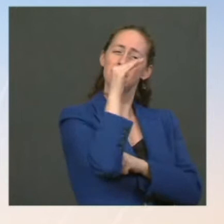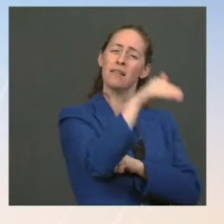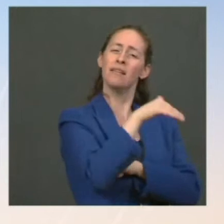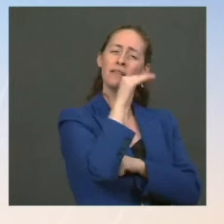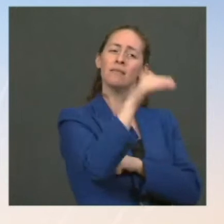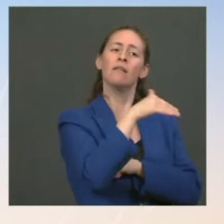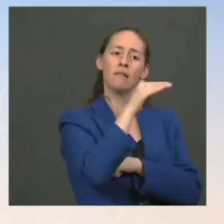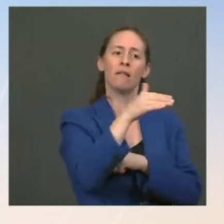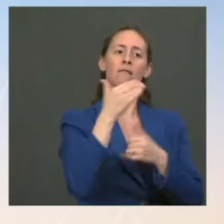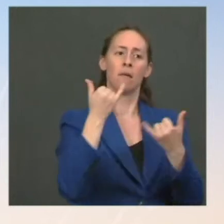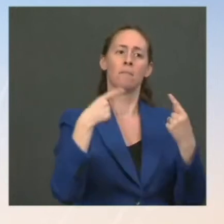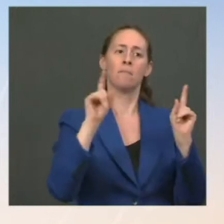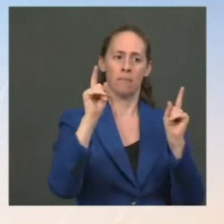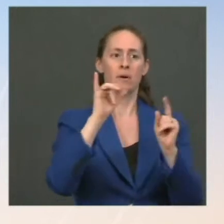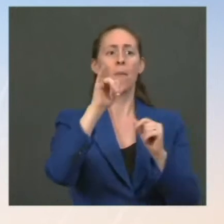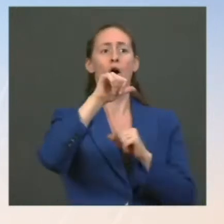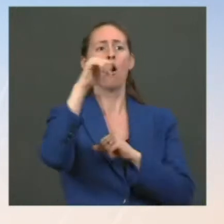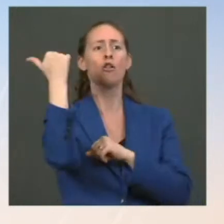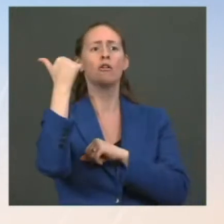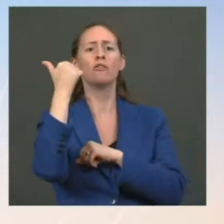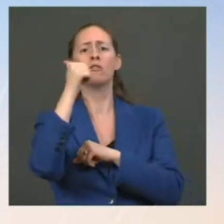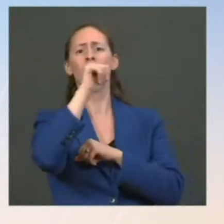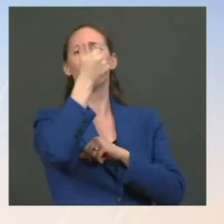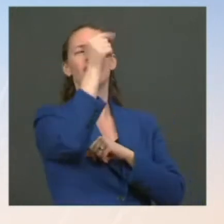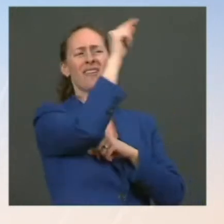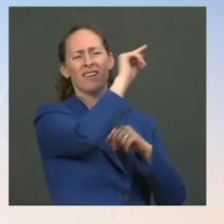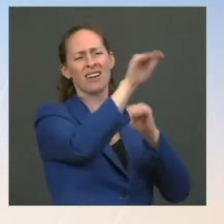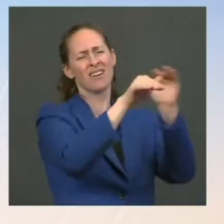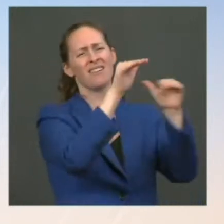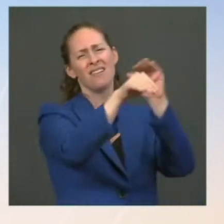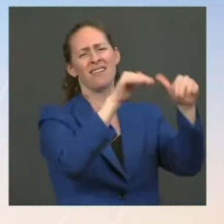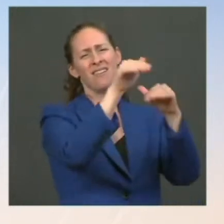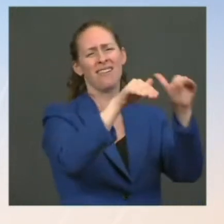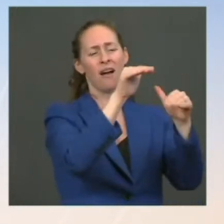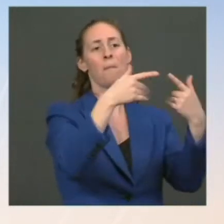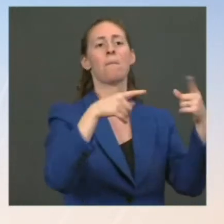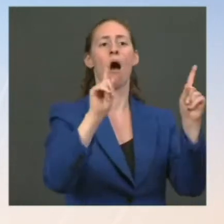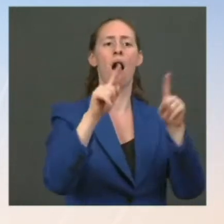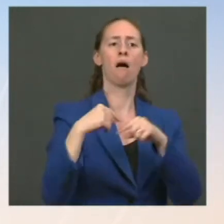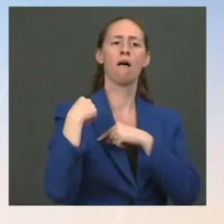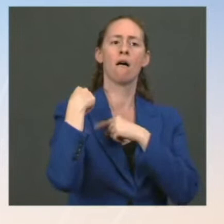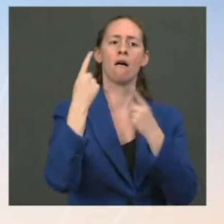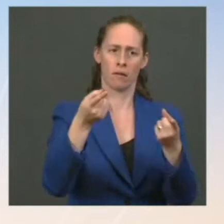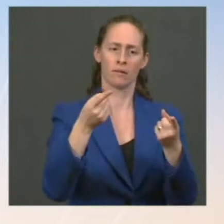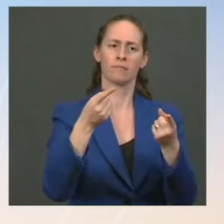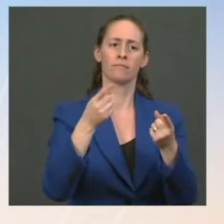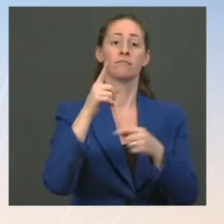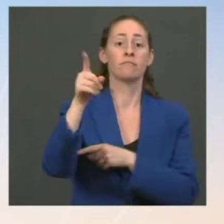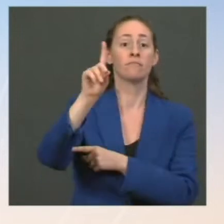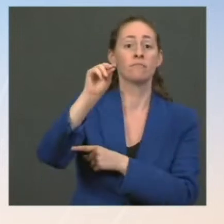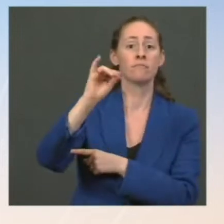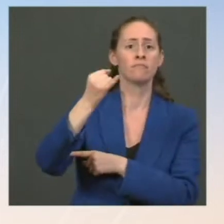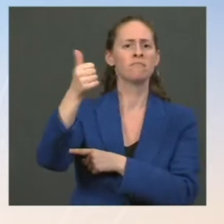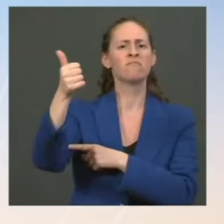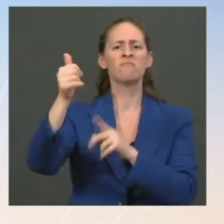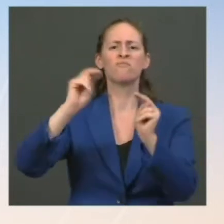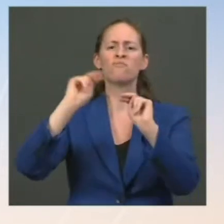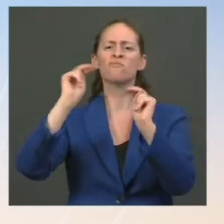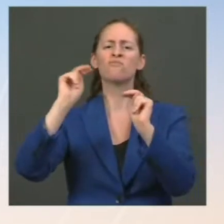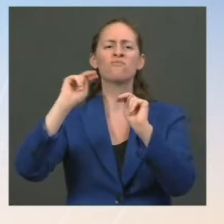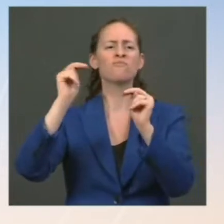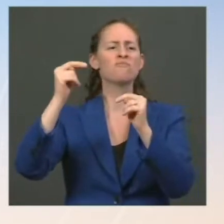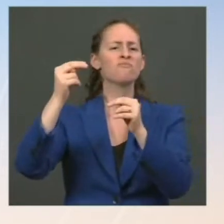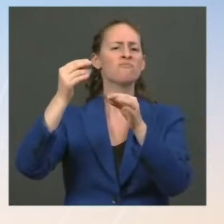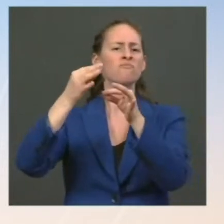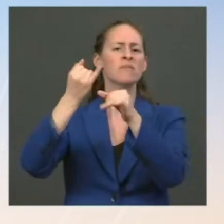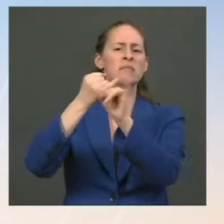been pressing for, and others around the world for some time. Our Justice Department is independent. They make independent legal decisions, and we will